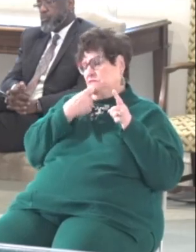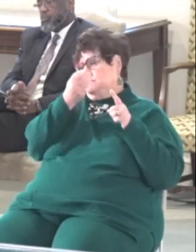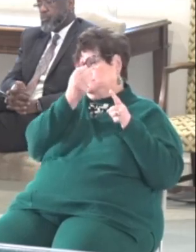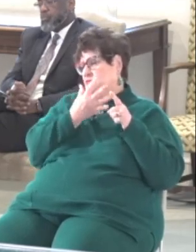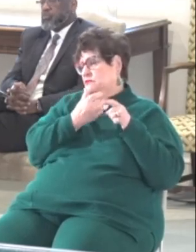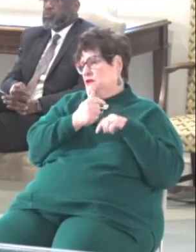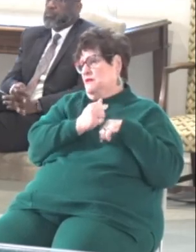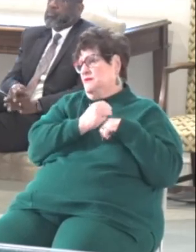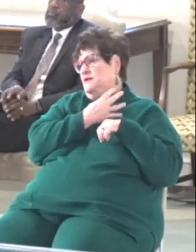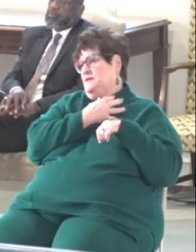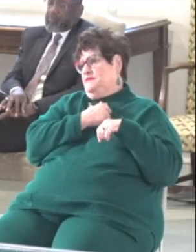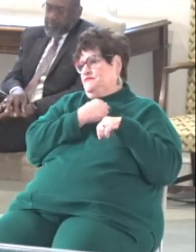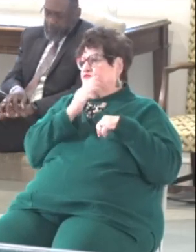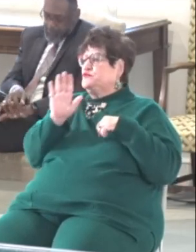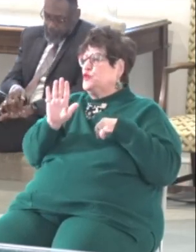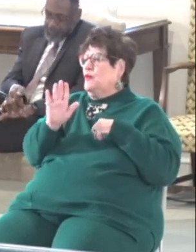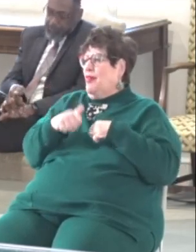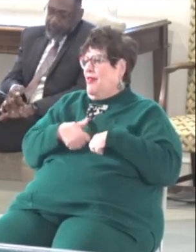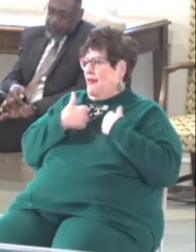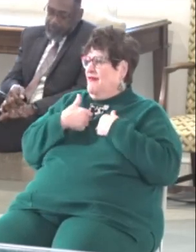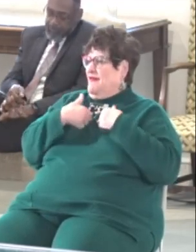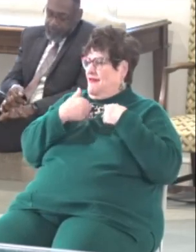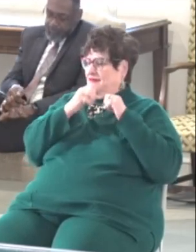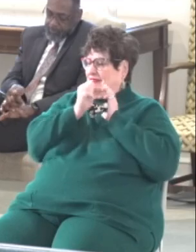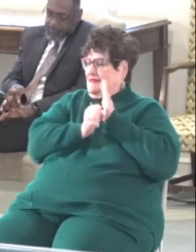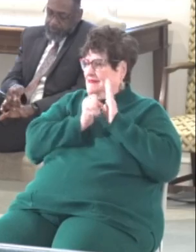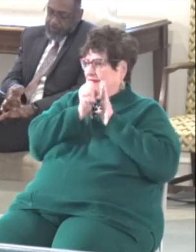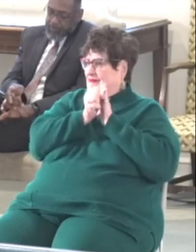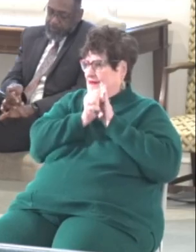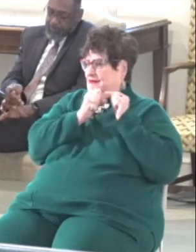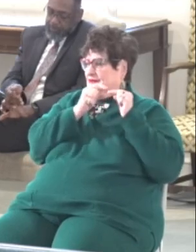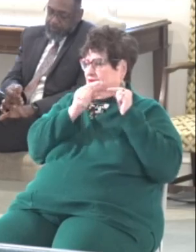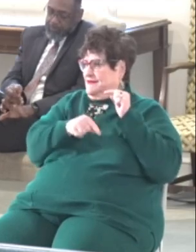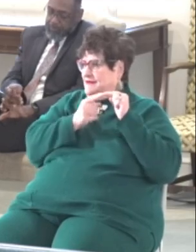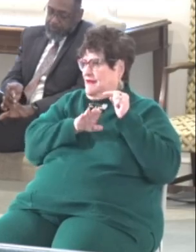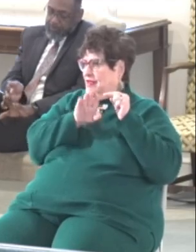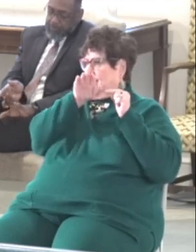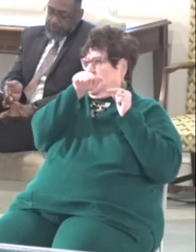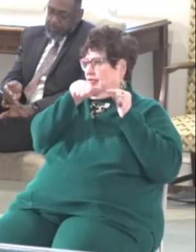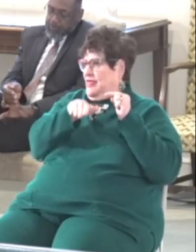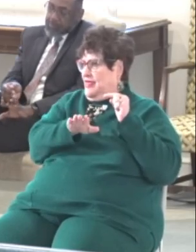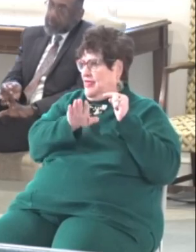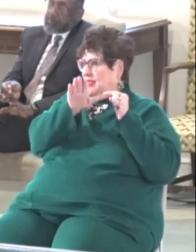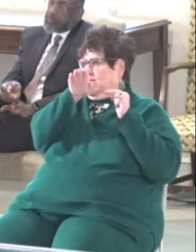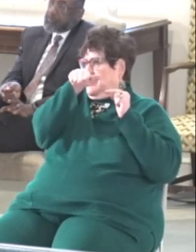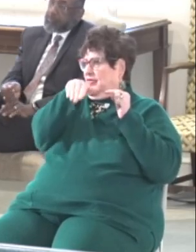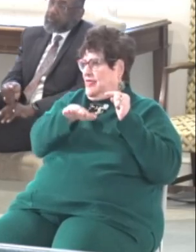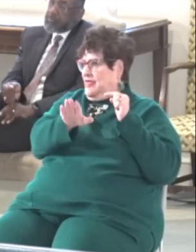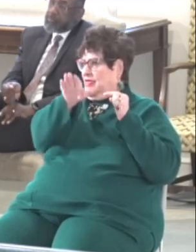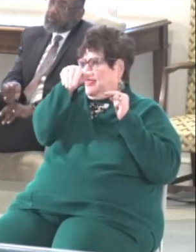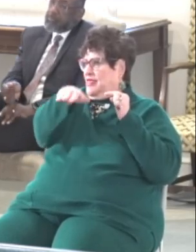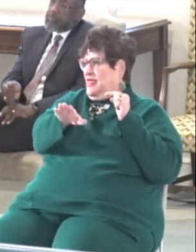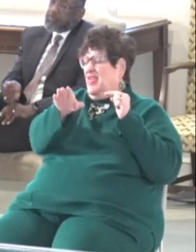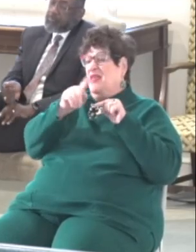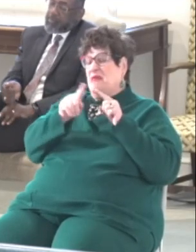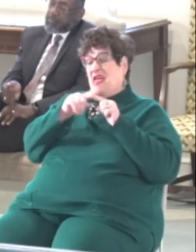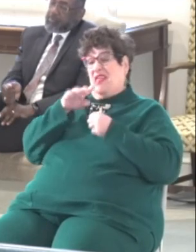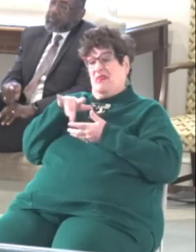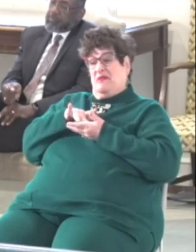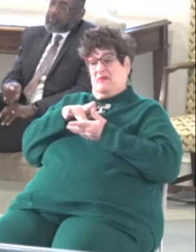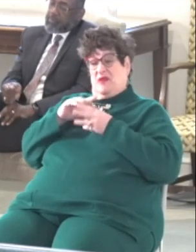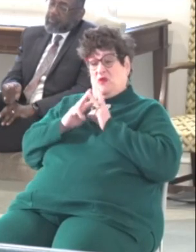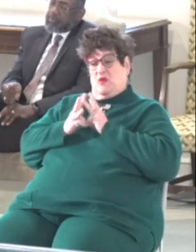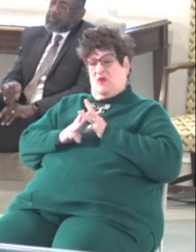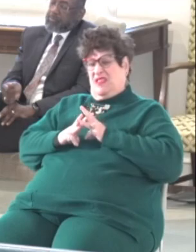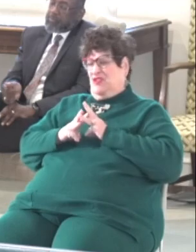there are seasons in our lives. I know that, but you forget when you're in the winter moment, when you're